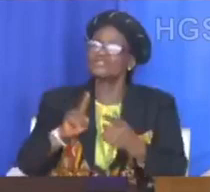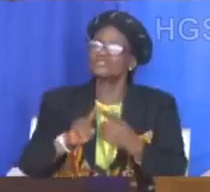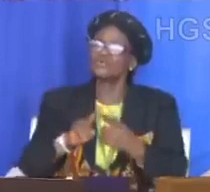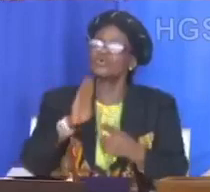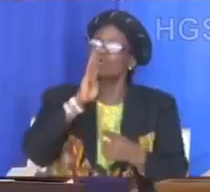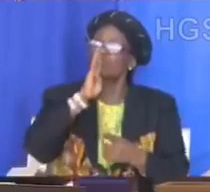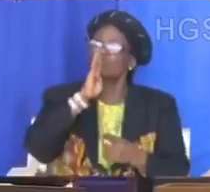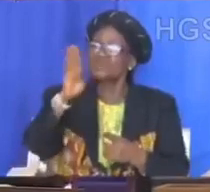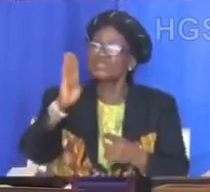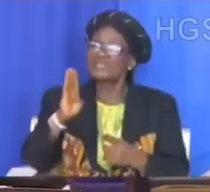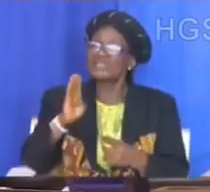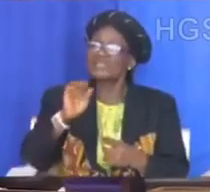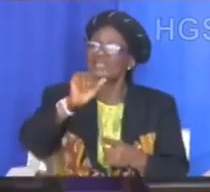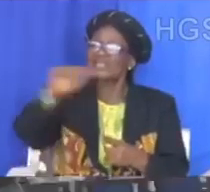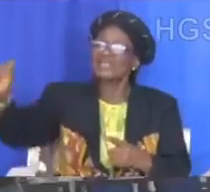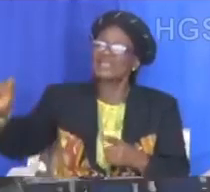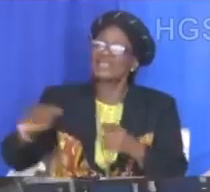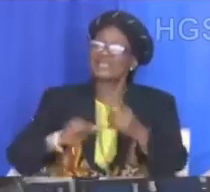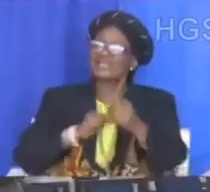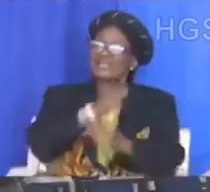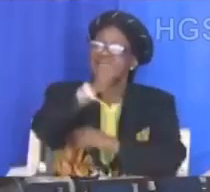of victories.